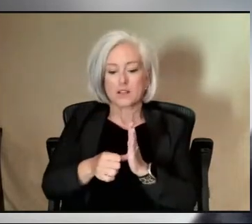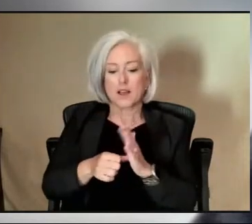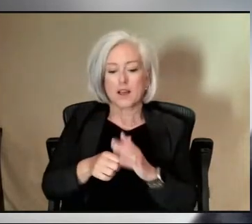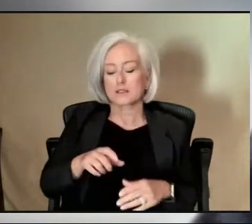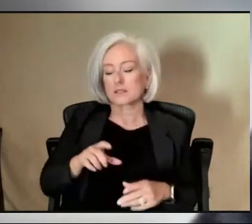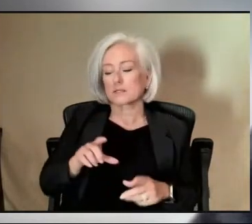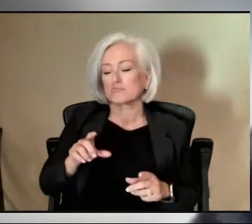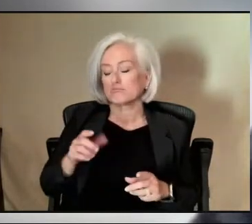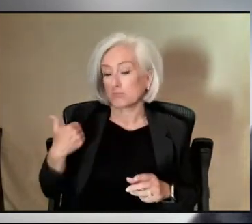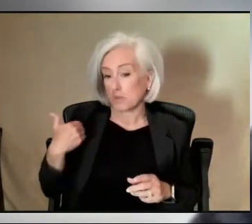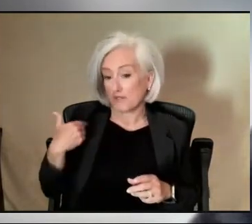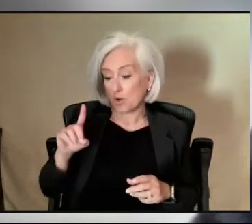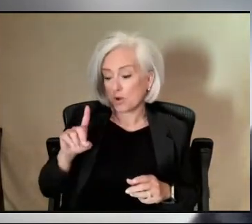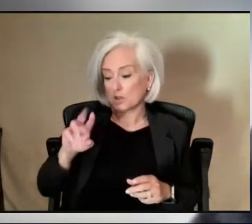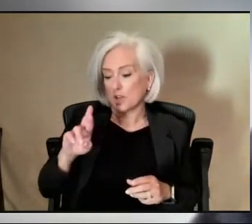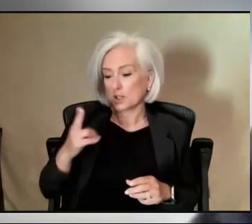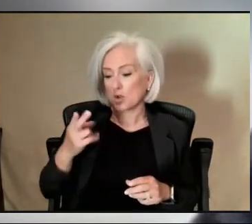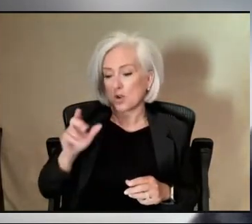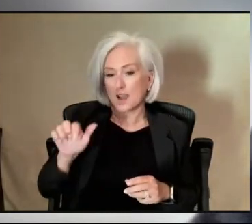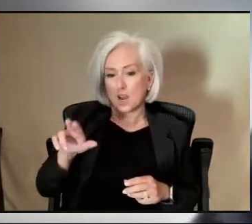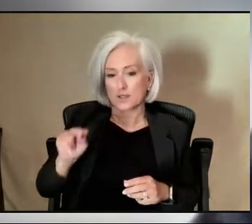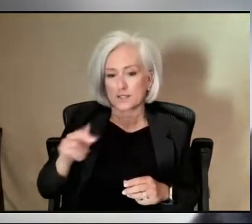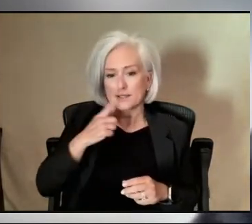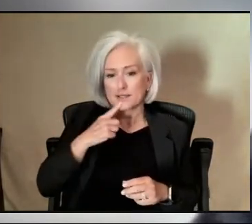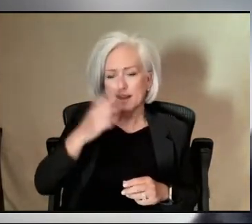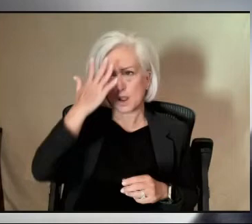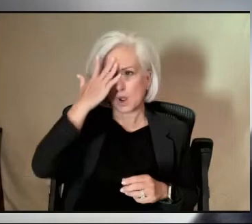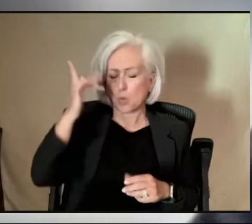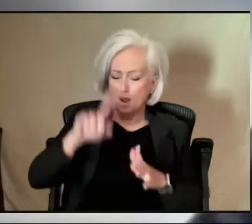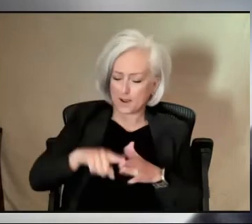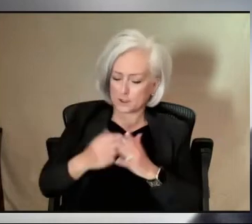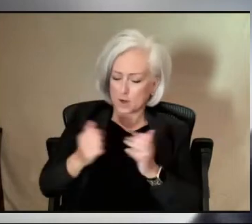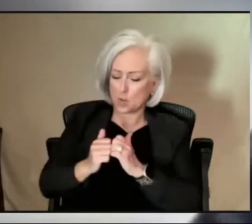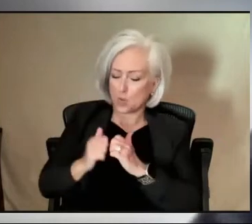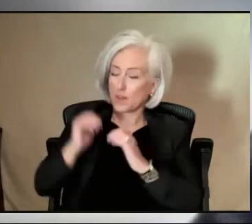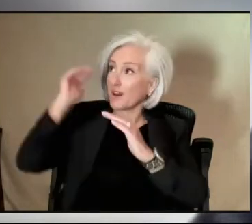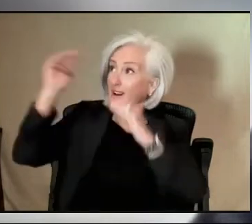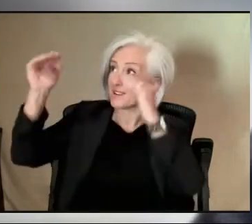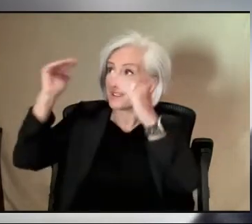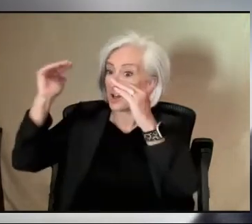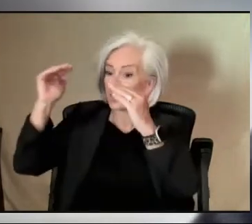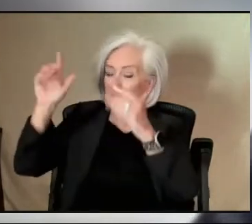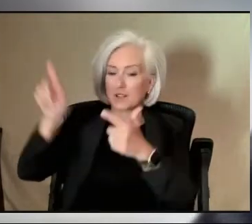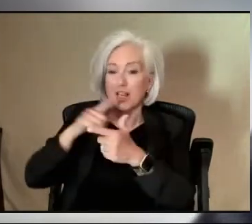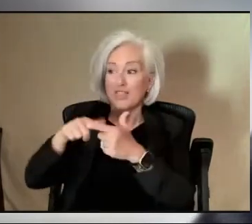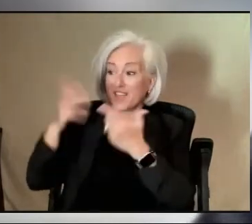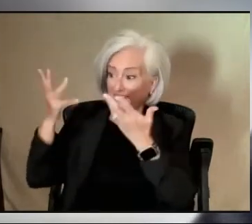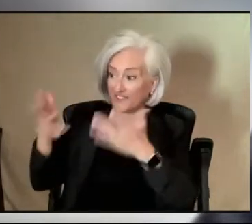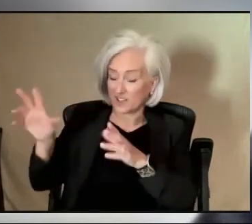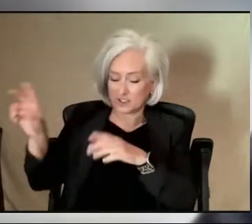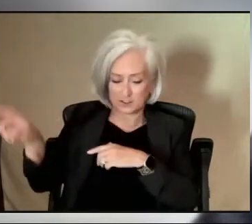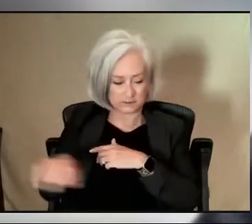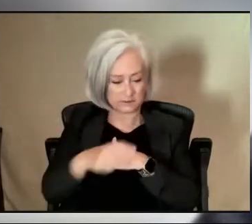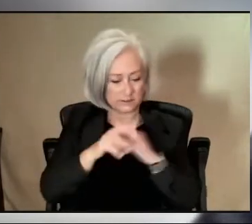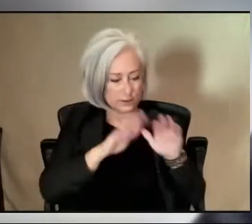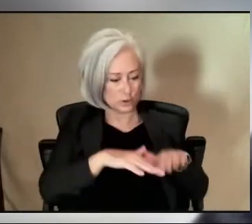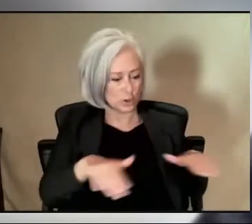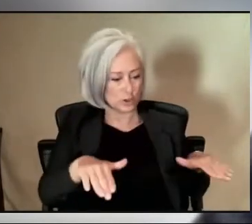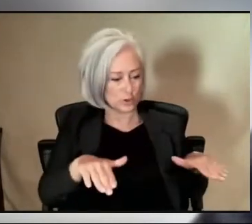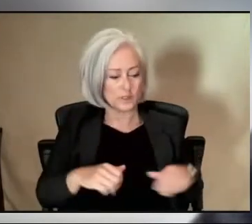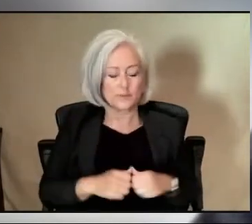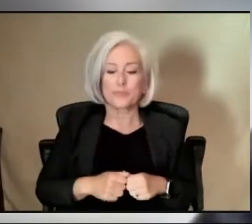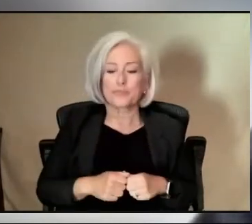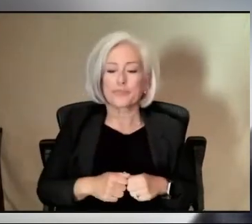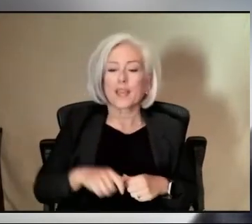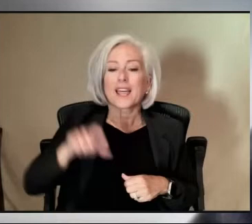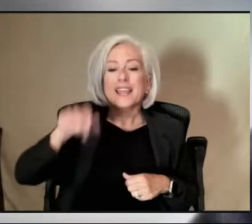answered about, why do we start with adults and then kids later? Well, in this pandemic, for this virus,